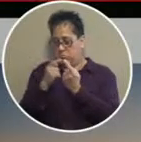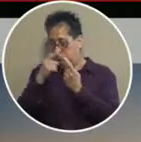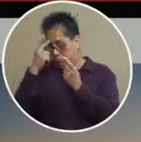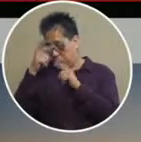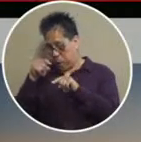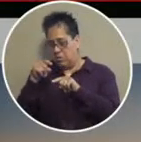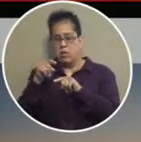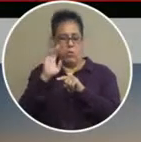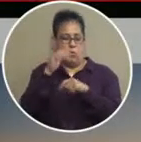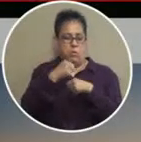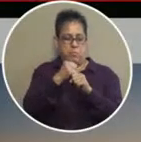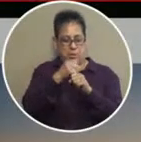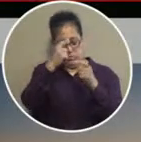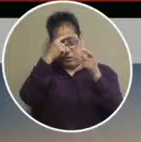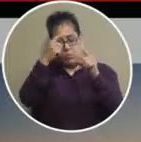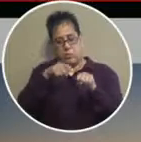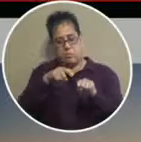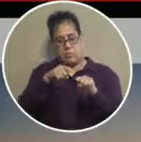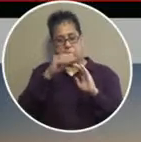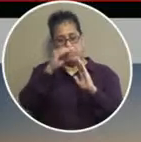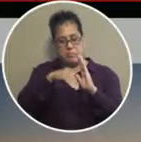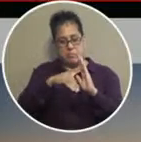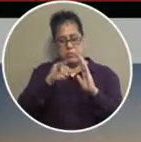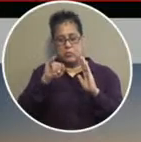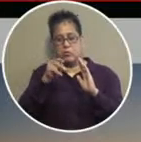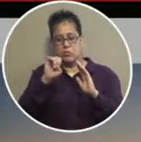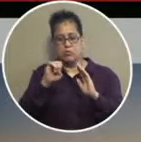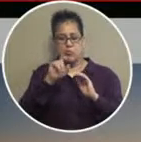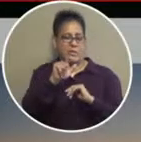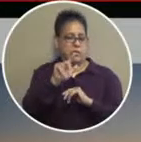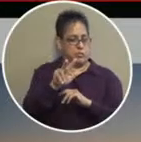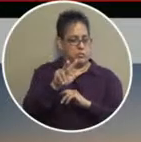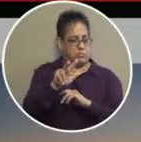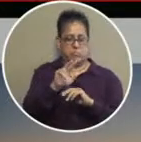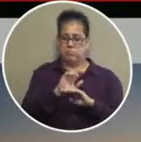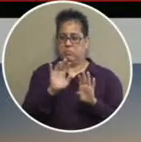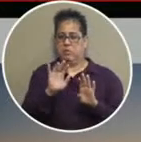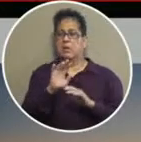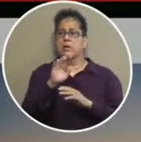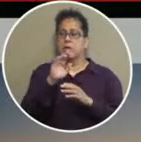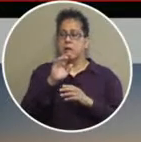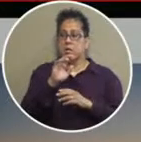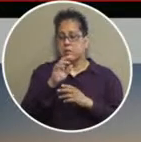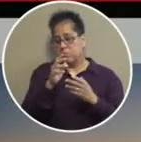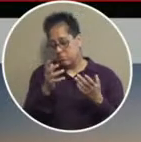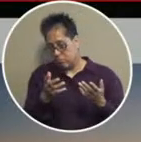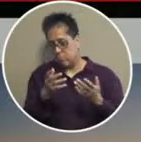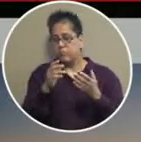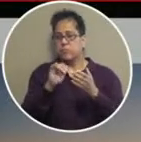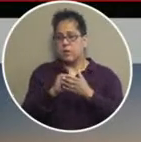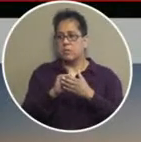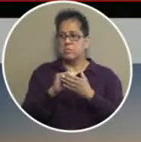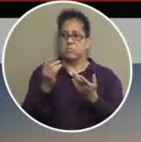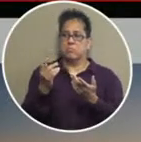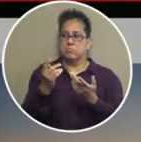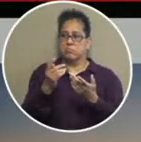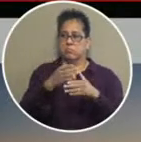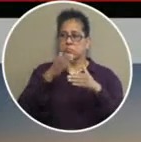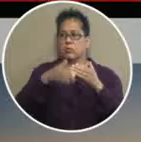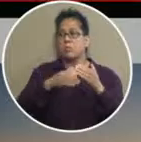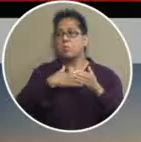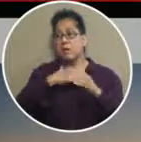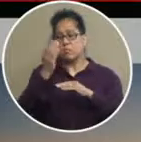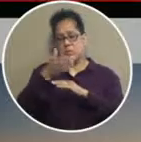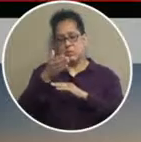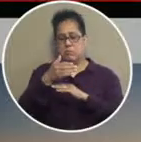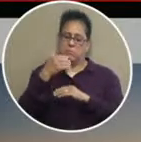no later than June 23rd. And with that, I'll close my portion of the presentation. Thank you all